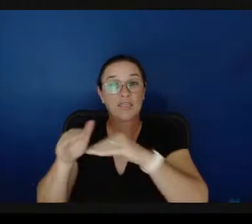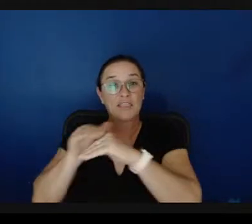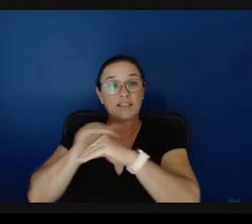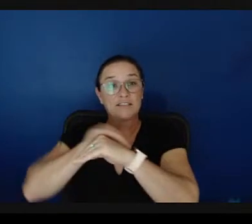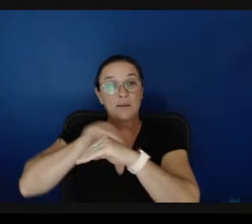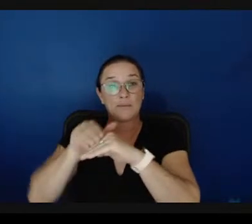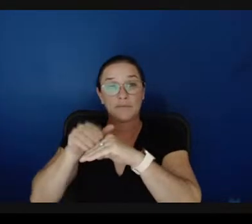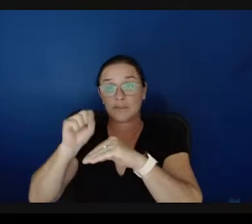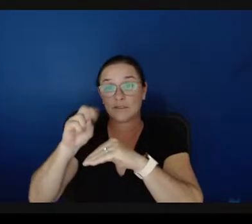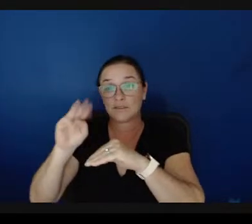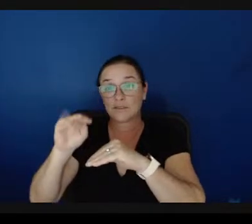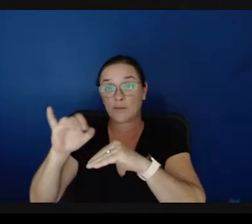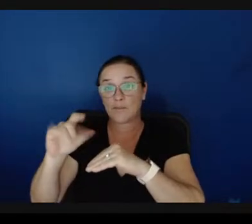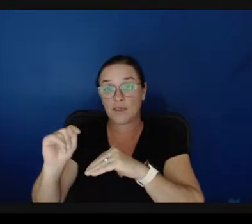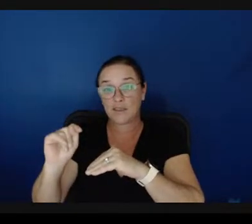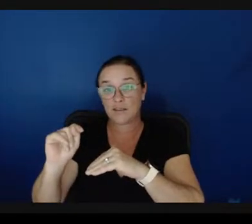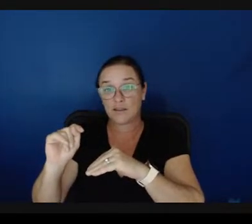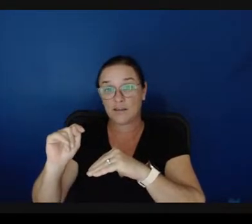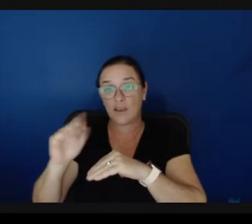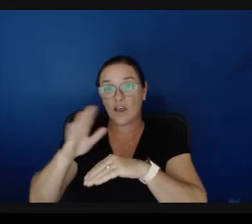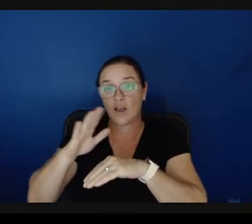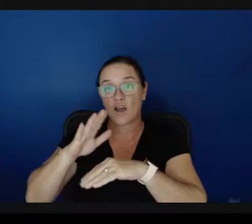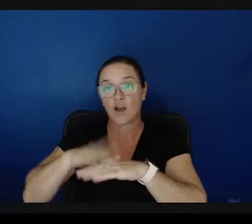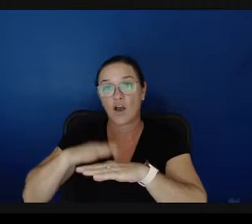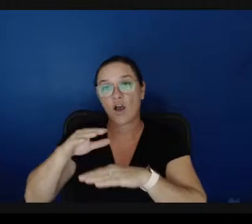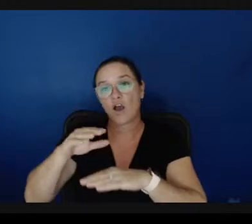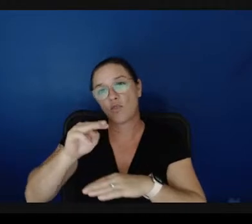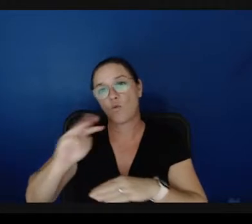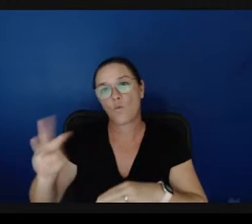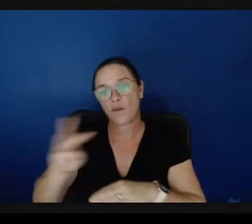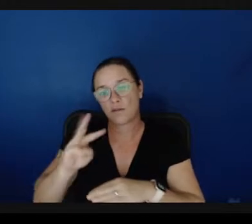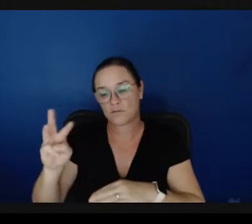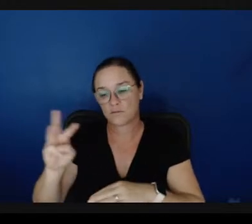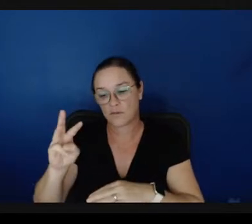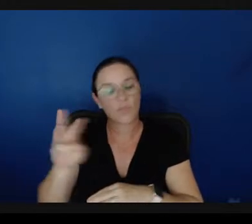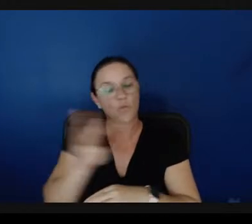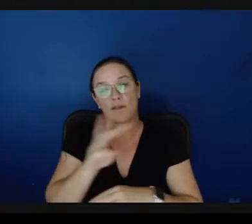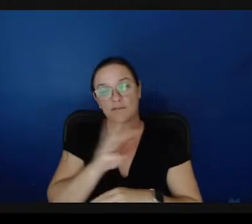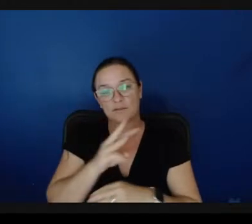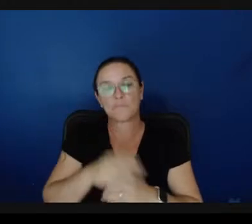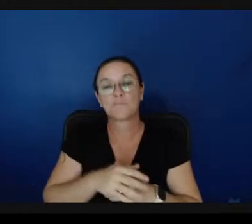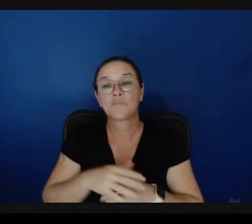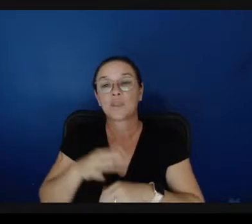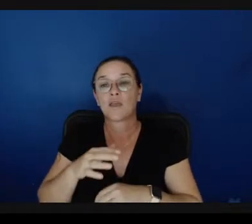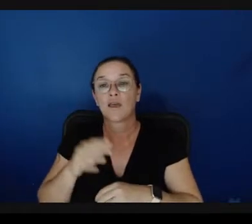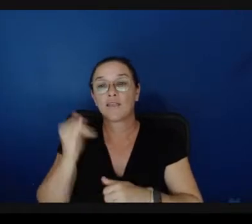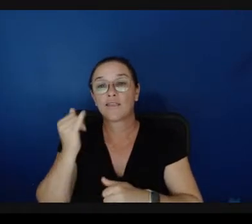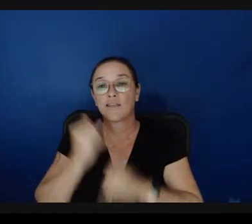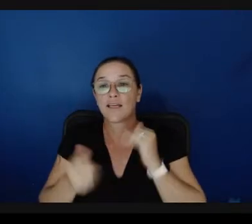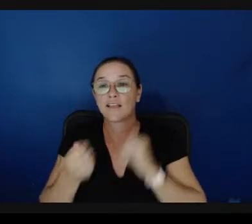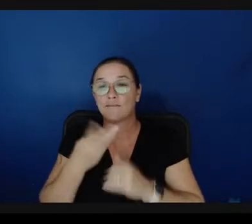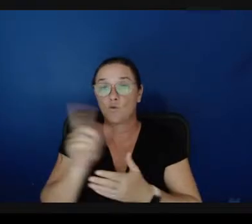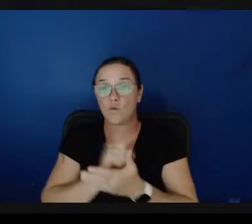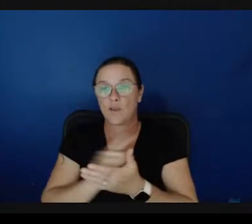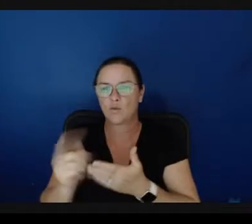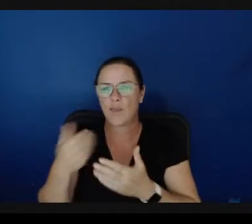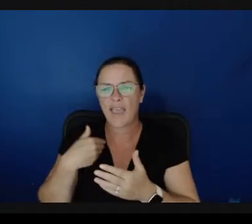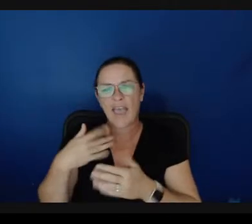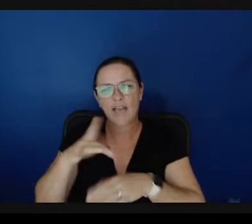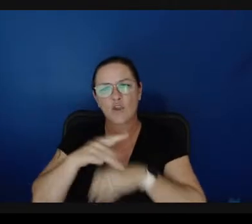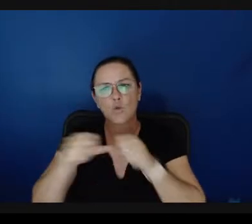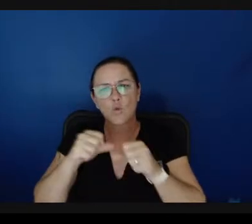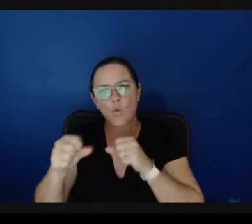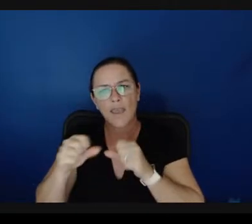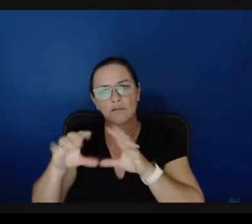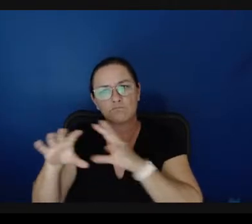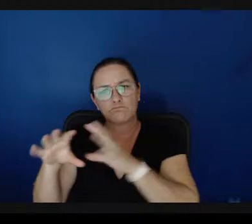particular the southern part of the summit, Kaluapele here. In the last few weeks, we've seen earthquakes ramp up. They've